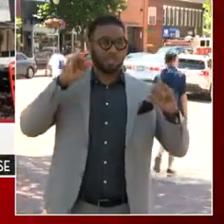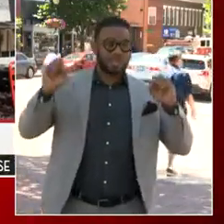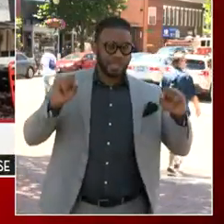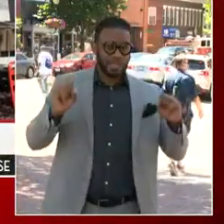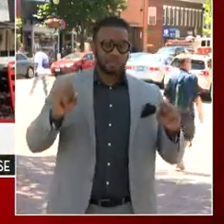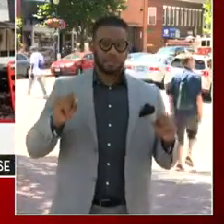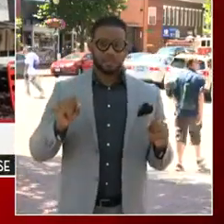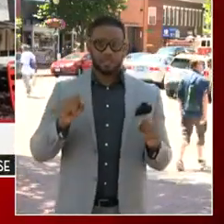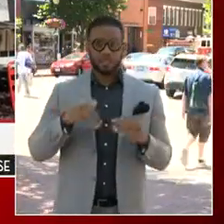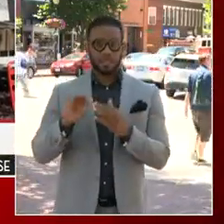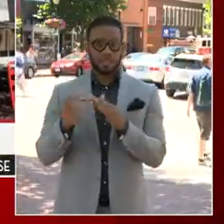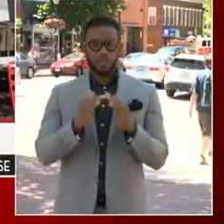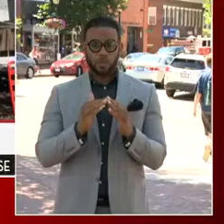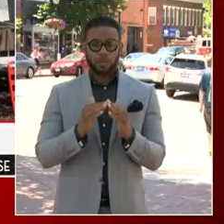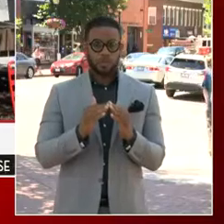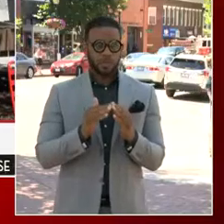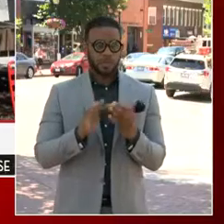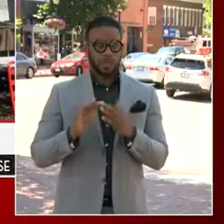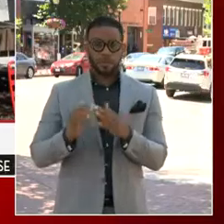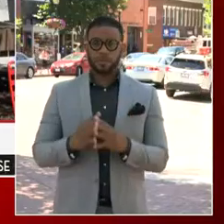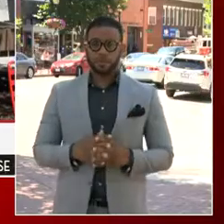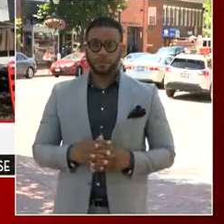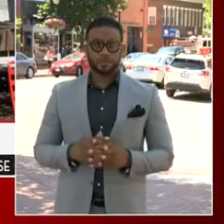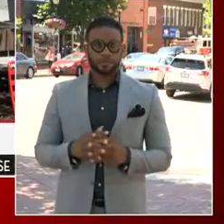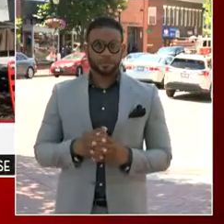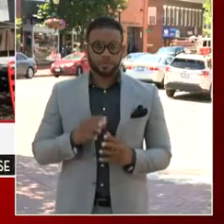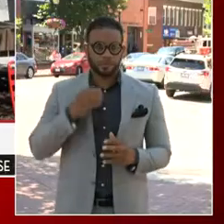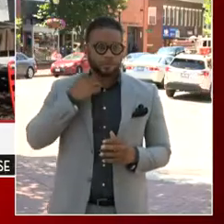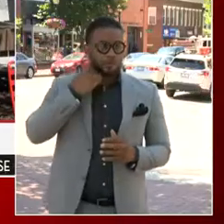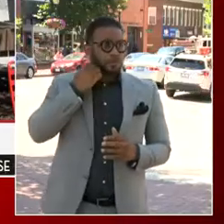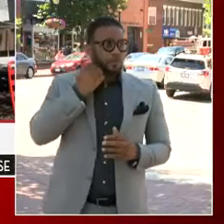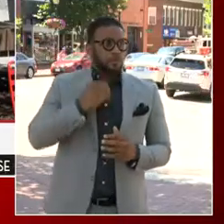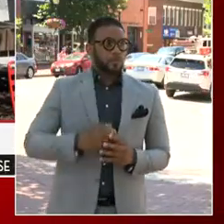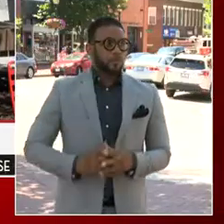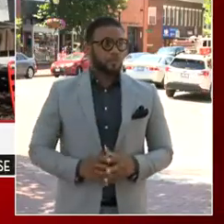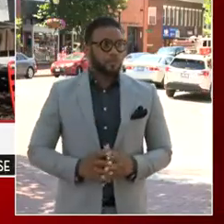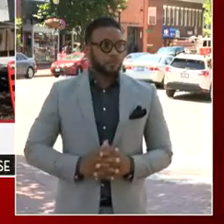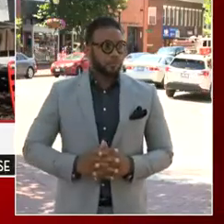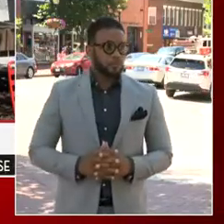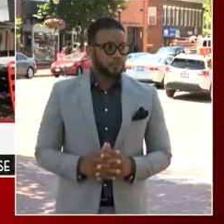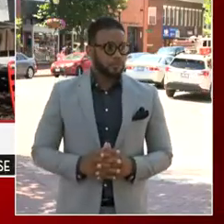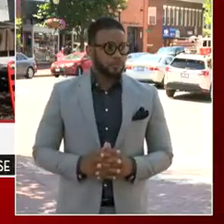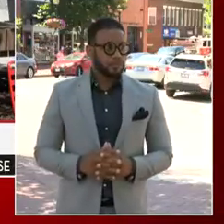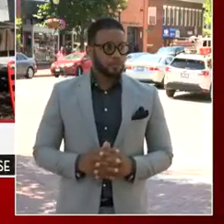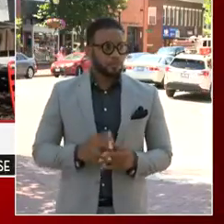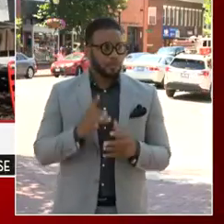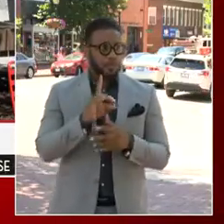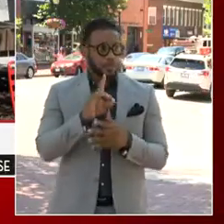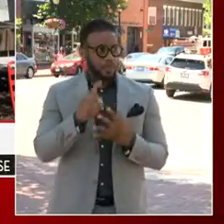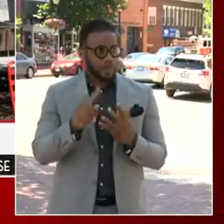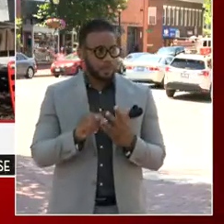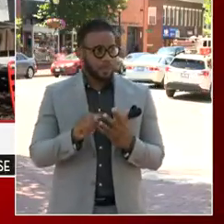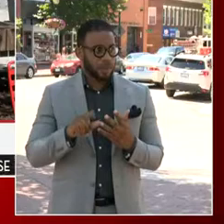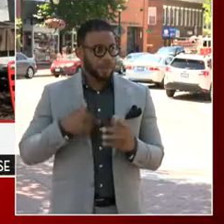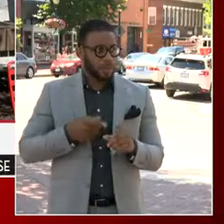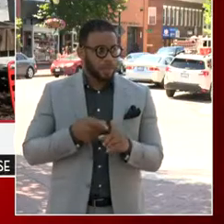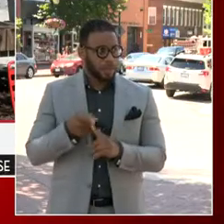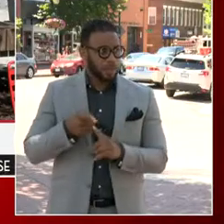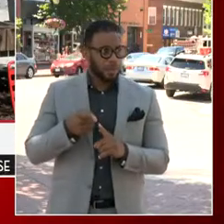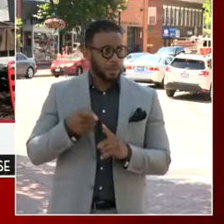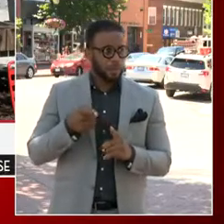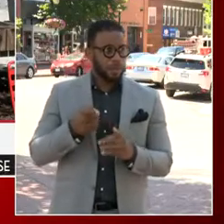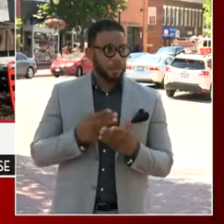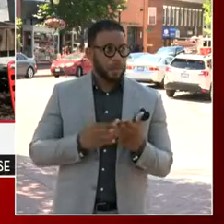sound in community neighborhoods. Finally, DDOT has been a principal